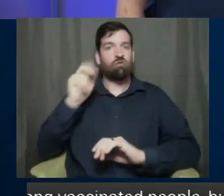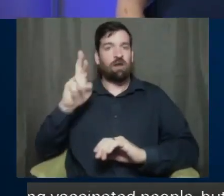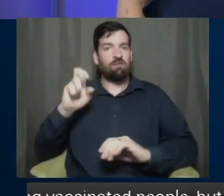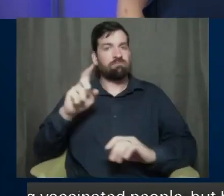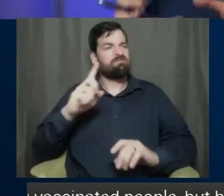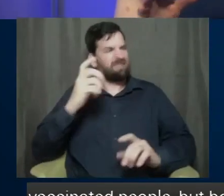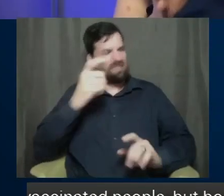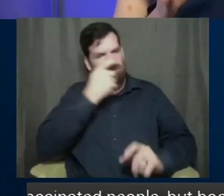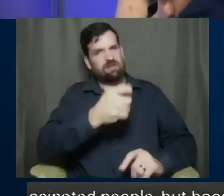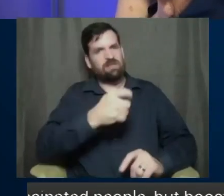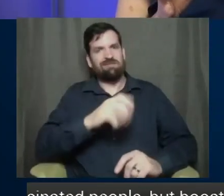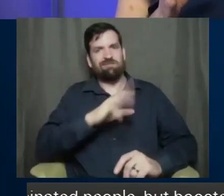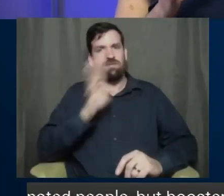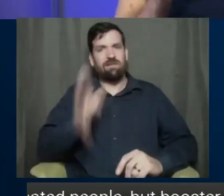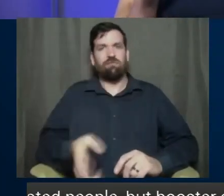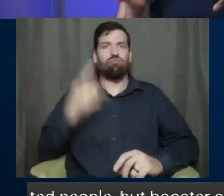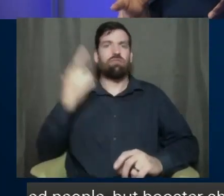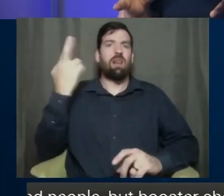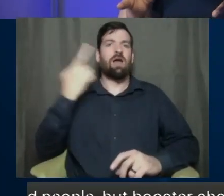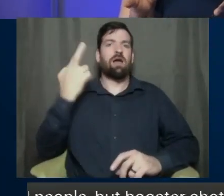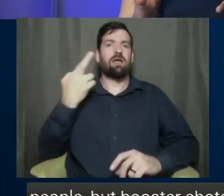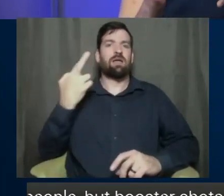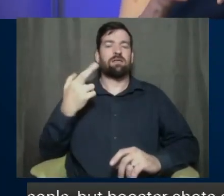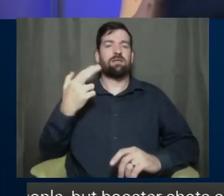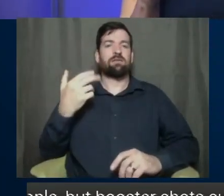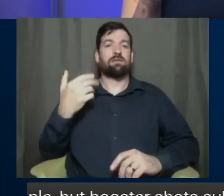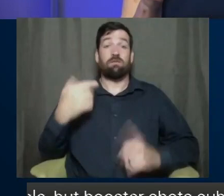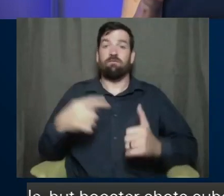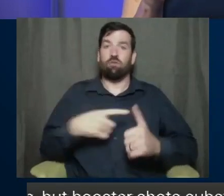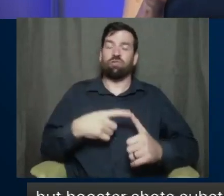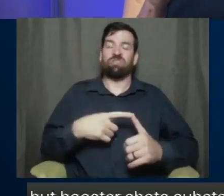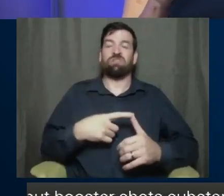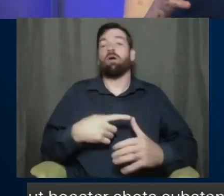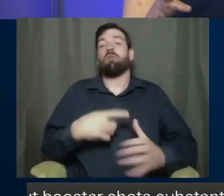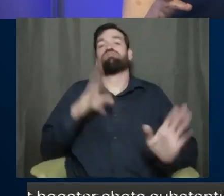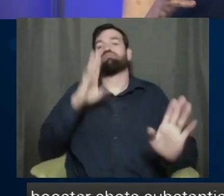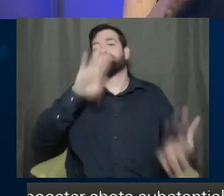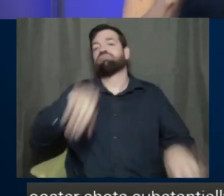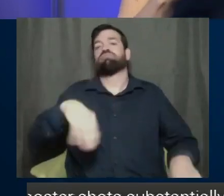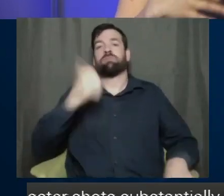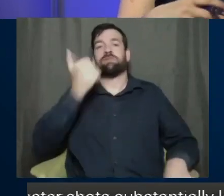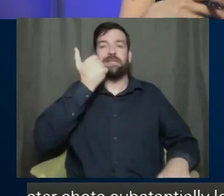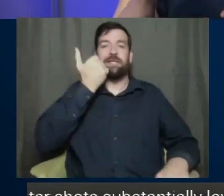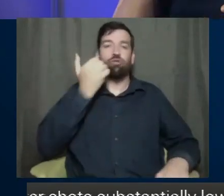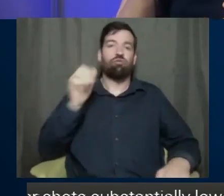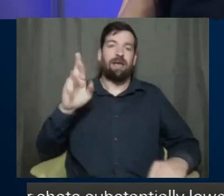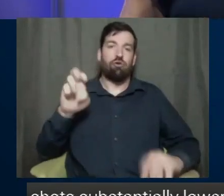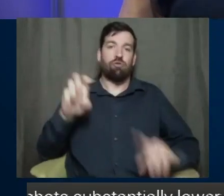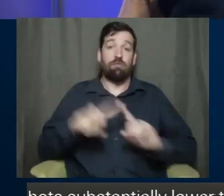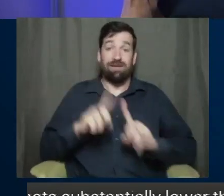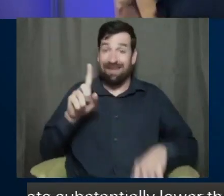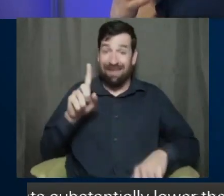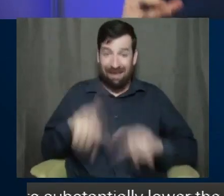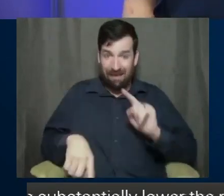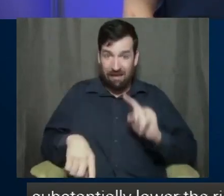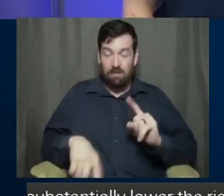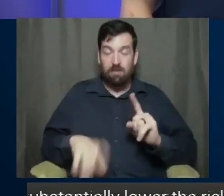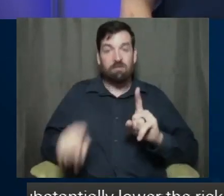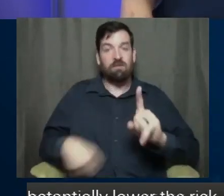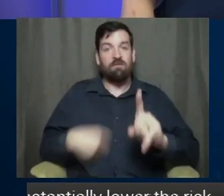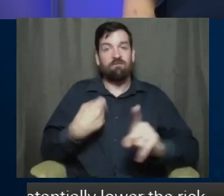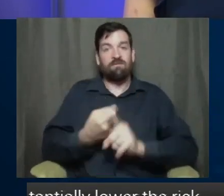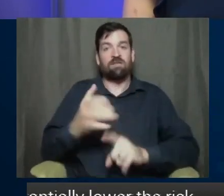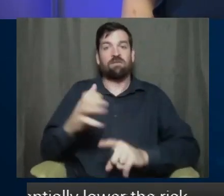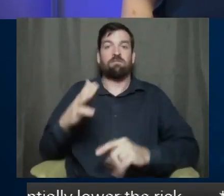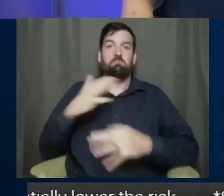don't think we realize how much, first of all, we take that for granted, dental care, but when people who can't get it, and then it affects really their body head to toe. So